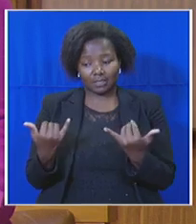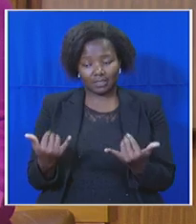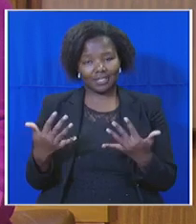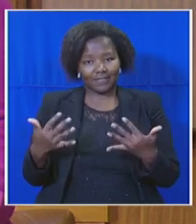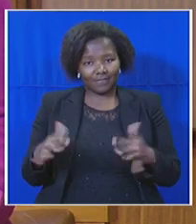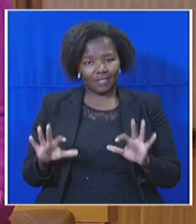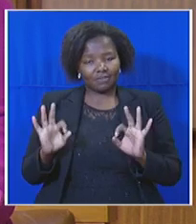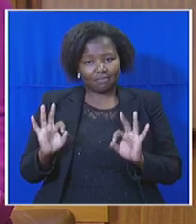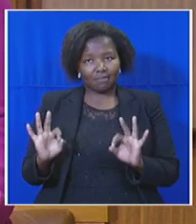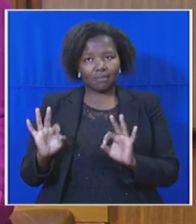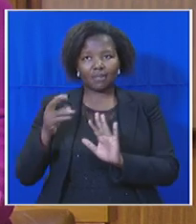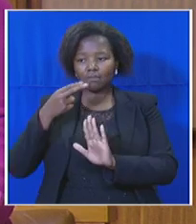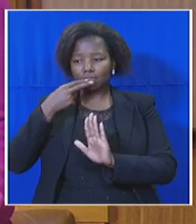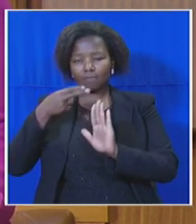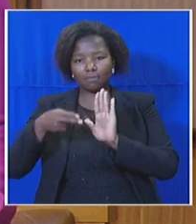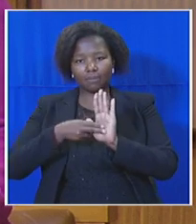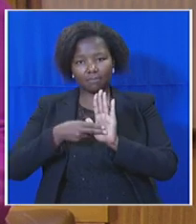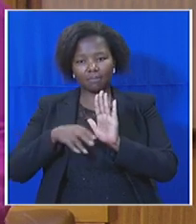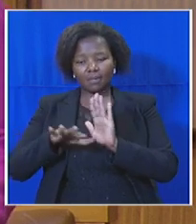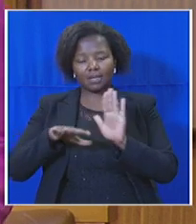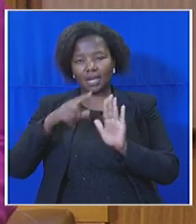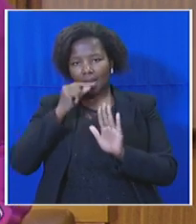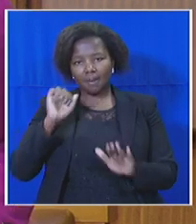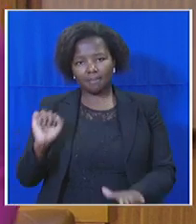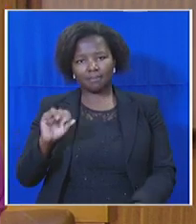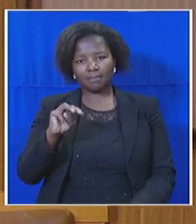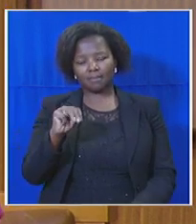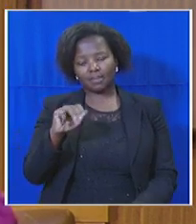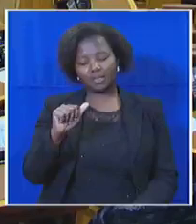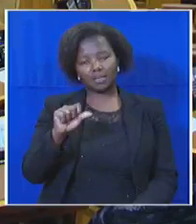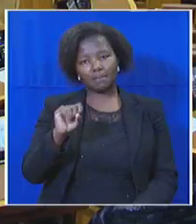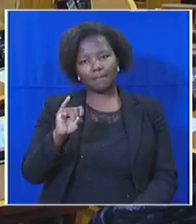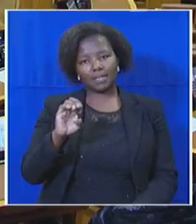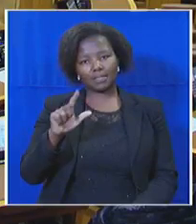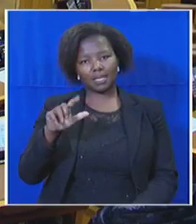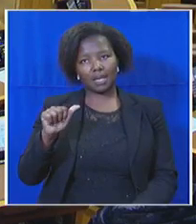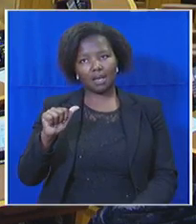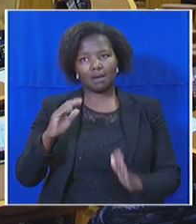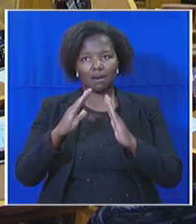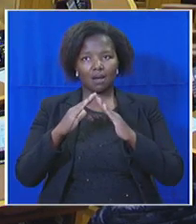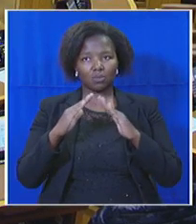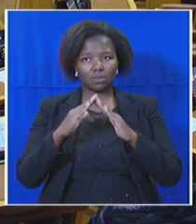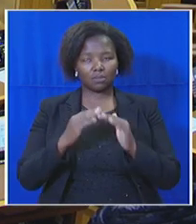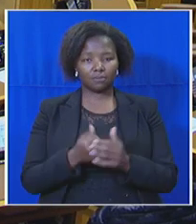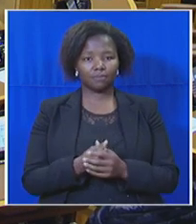named Chair Masilela House. I thank you. The IFP.